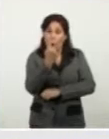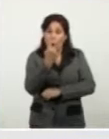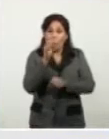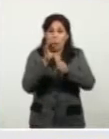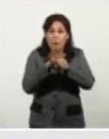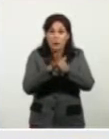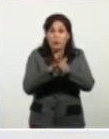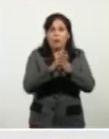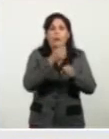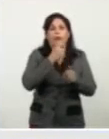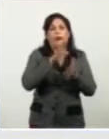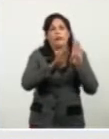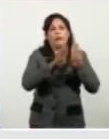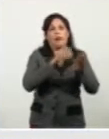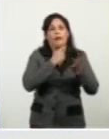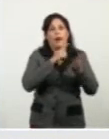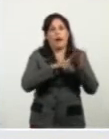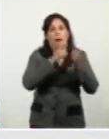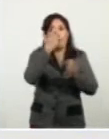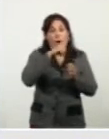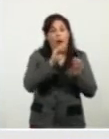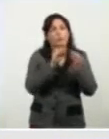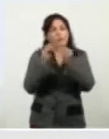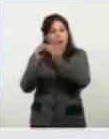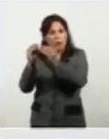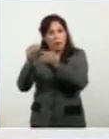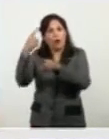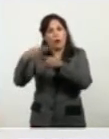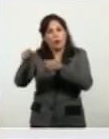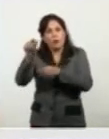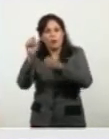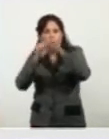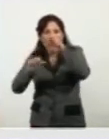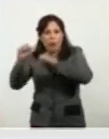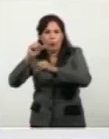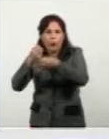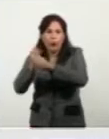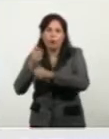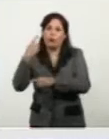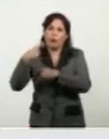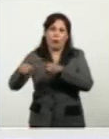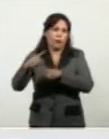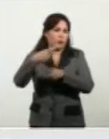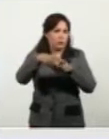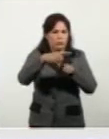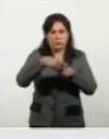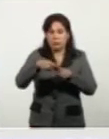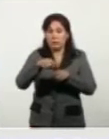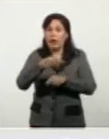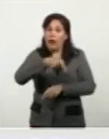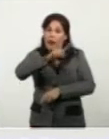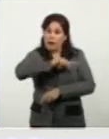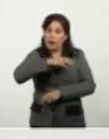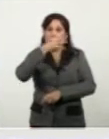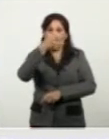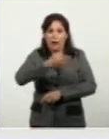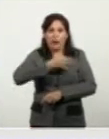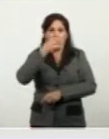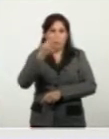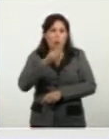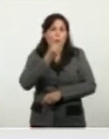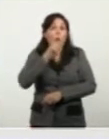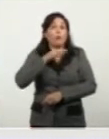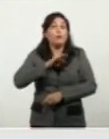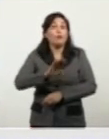doctor. I cannot deny that for our population and for us at the Ministry of Public Health